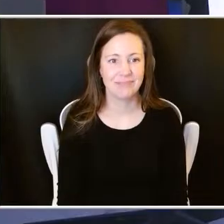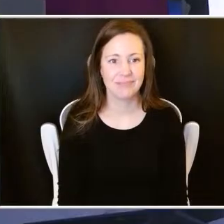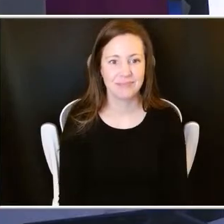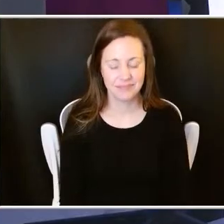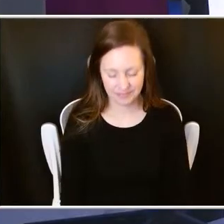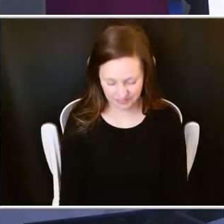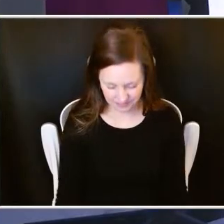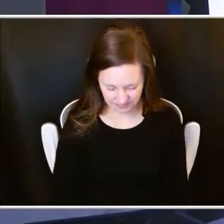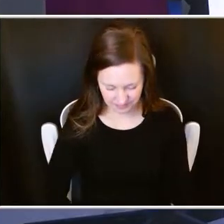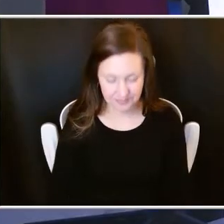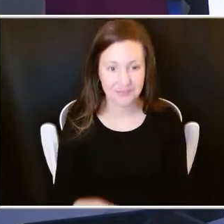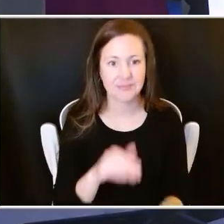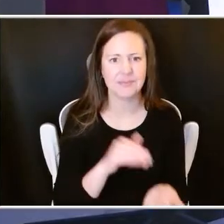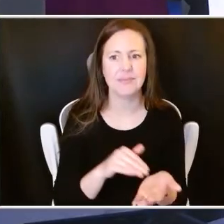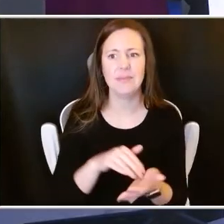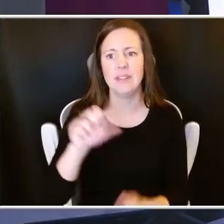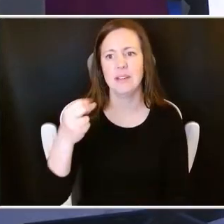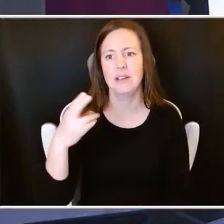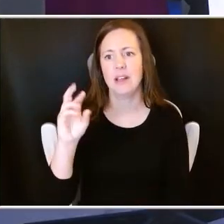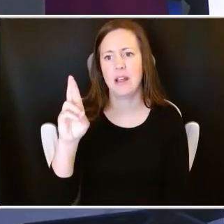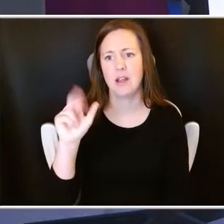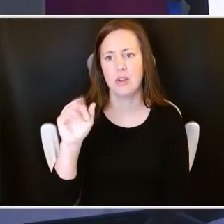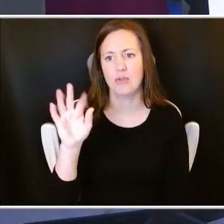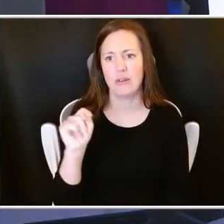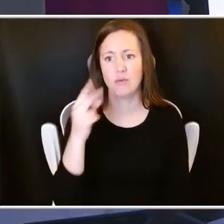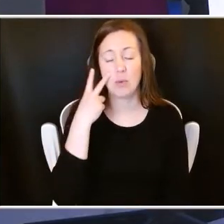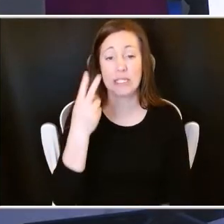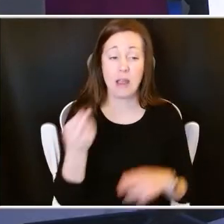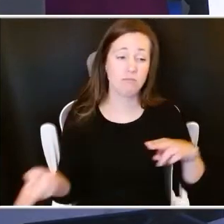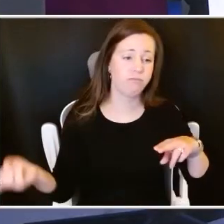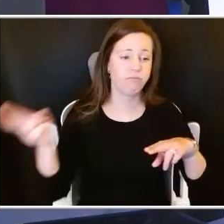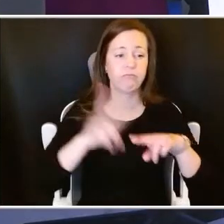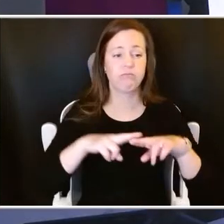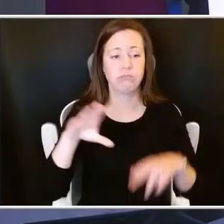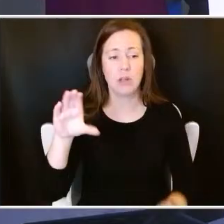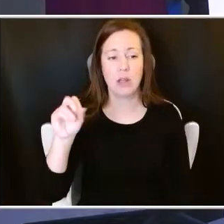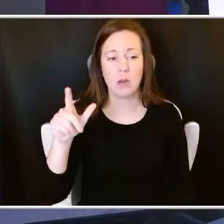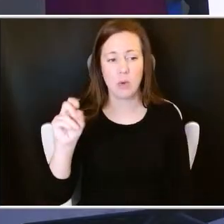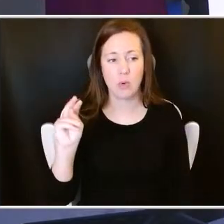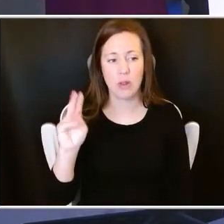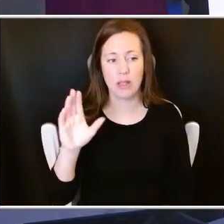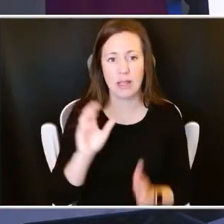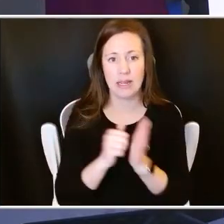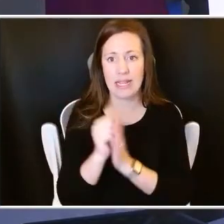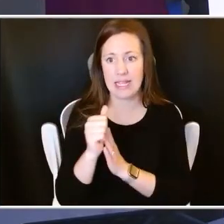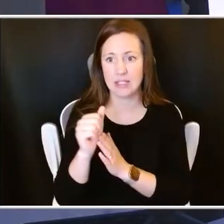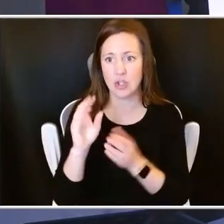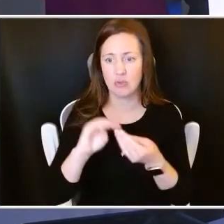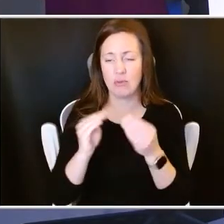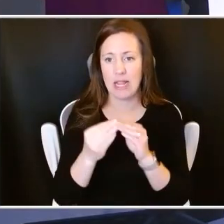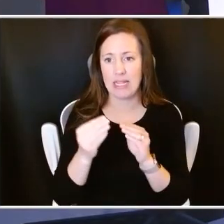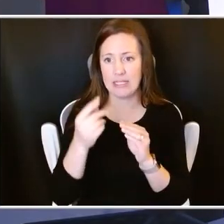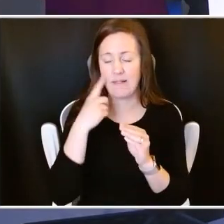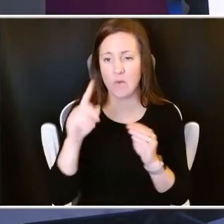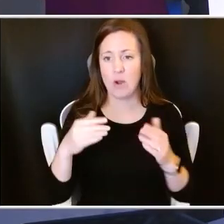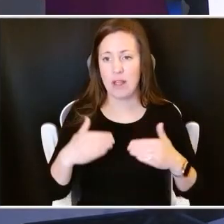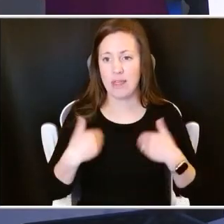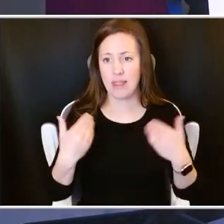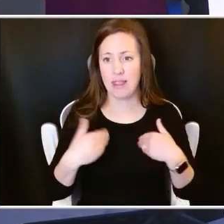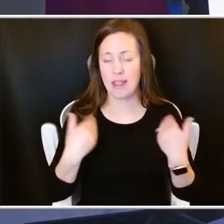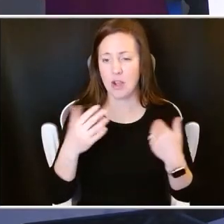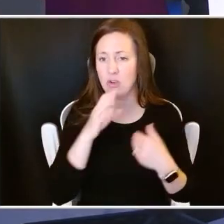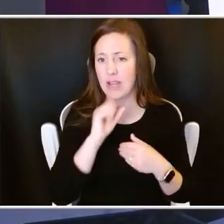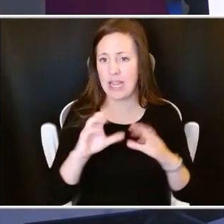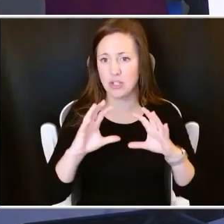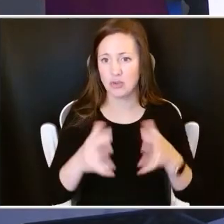seeing this massive jump in colon cancer rates, especially in the younger age groups. I ask you